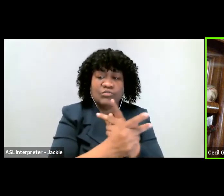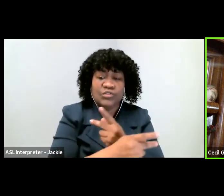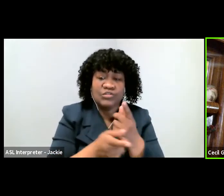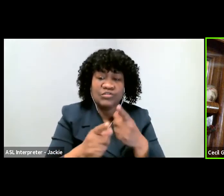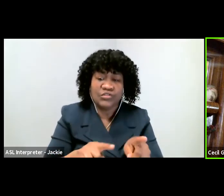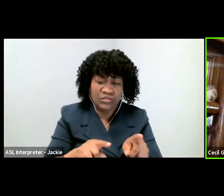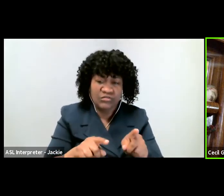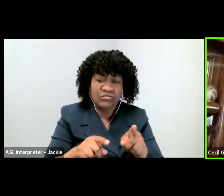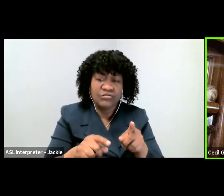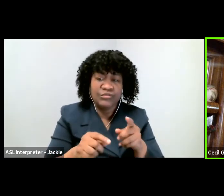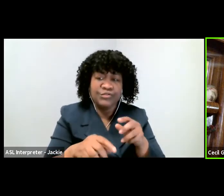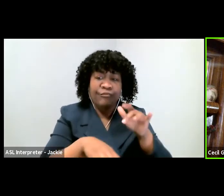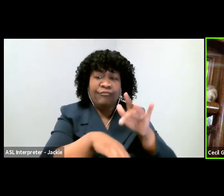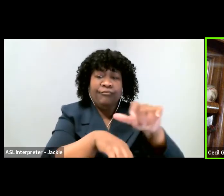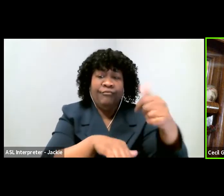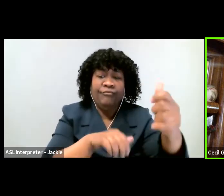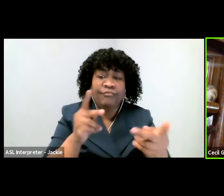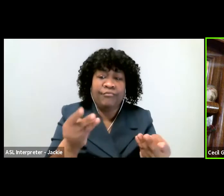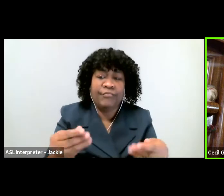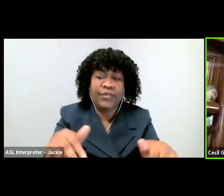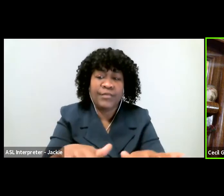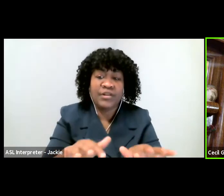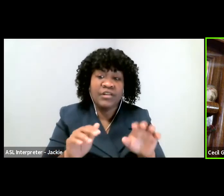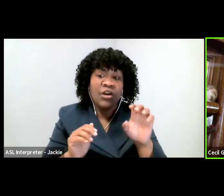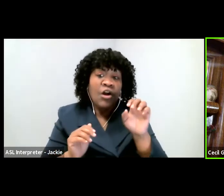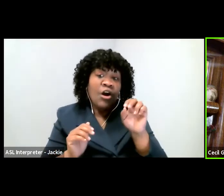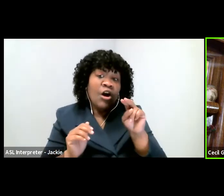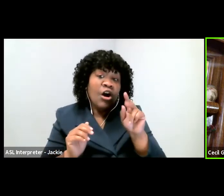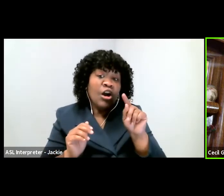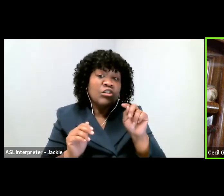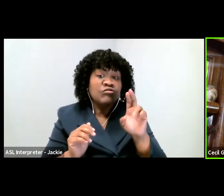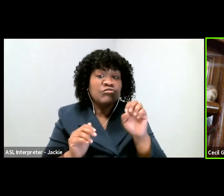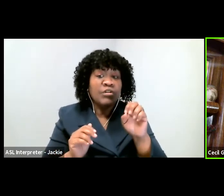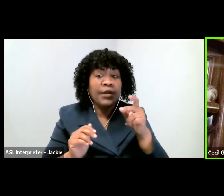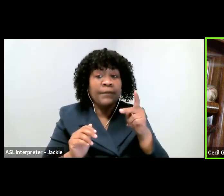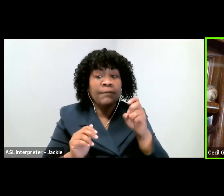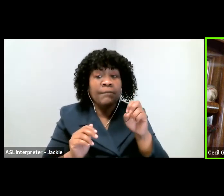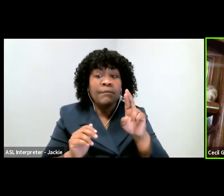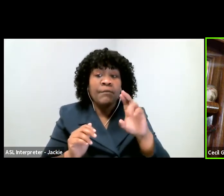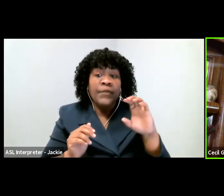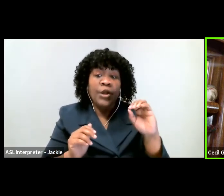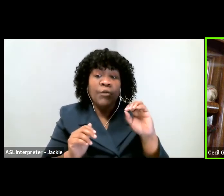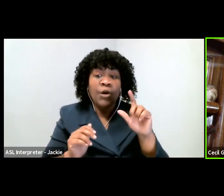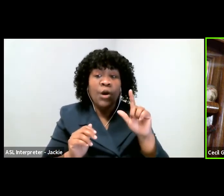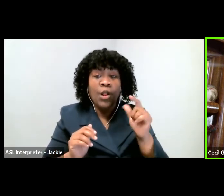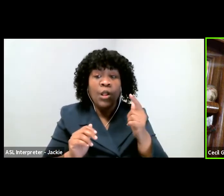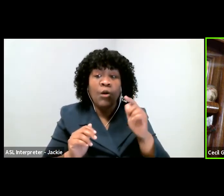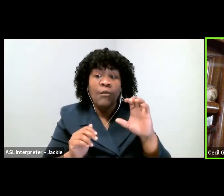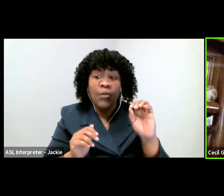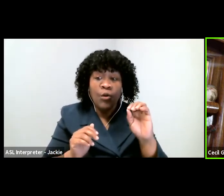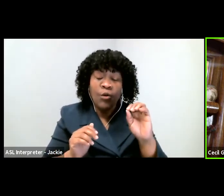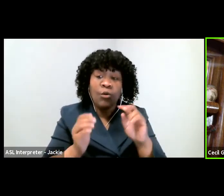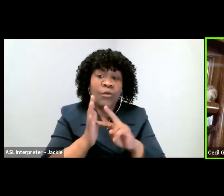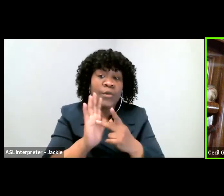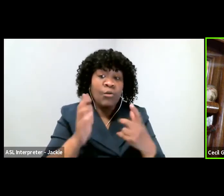of trespass. Entre perro y lobo, Spanish for between dog and wolf.